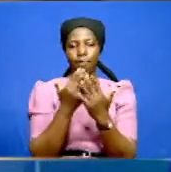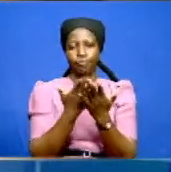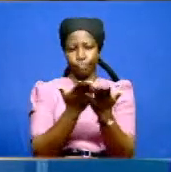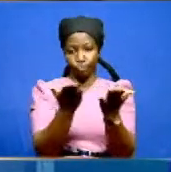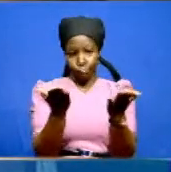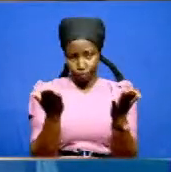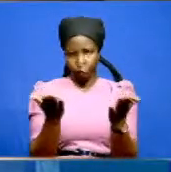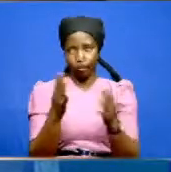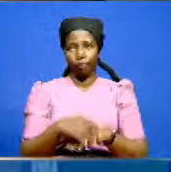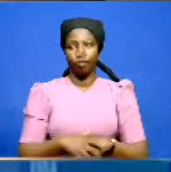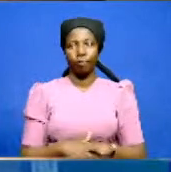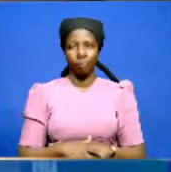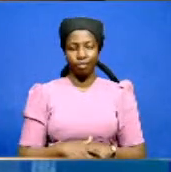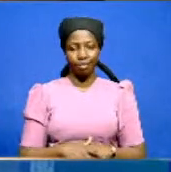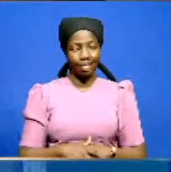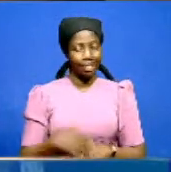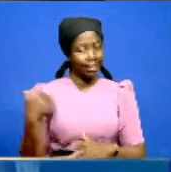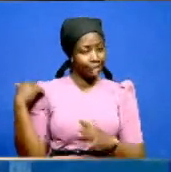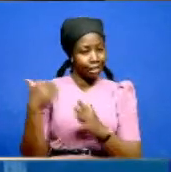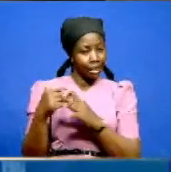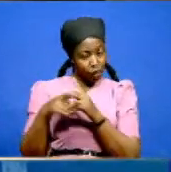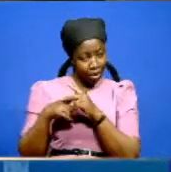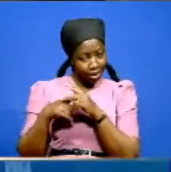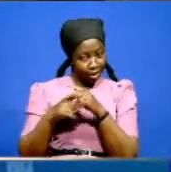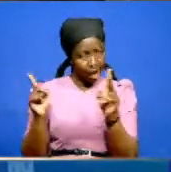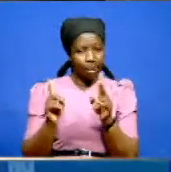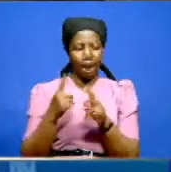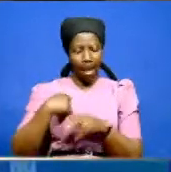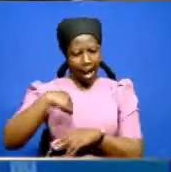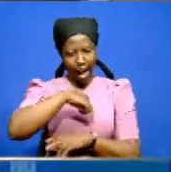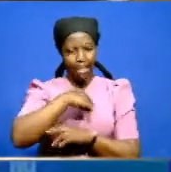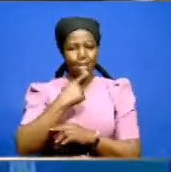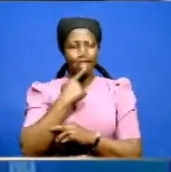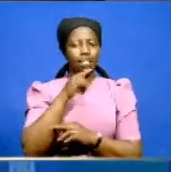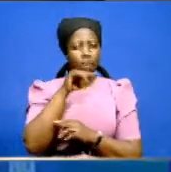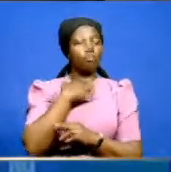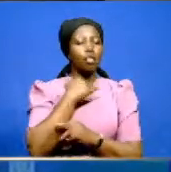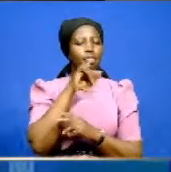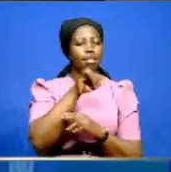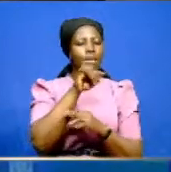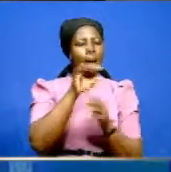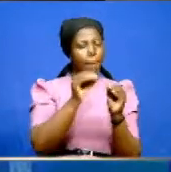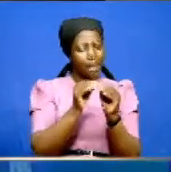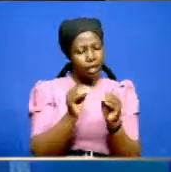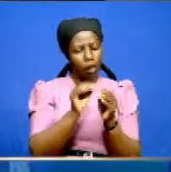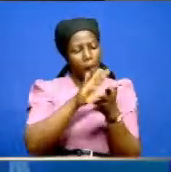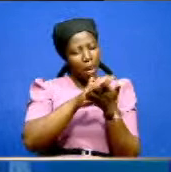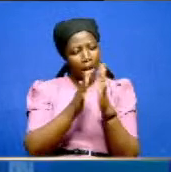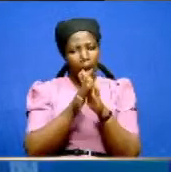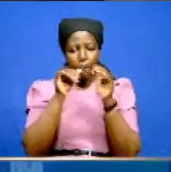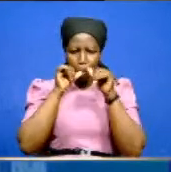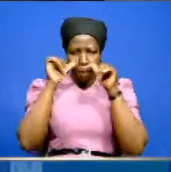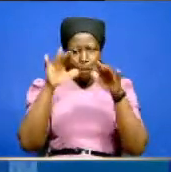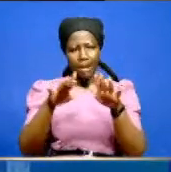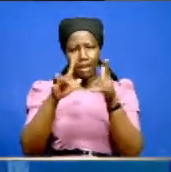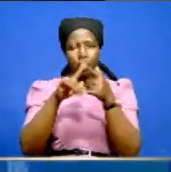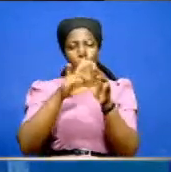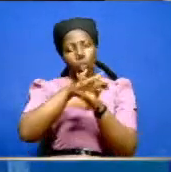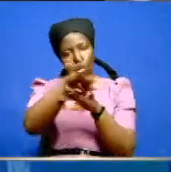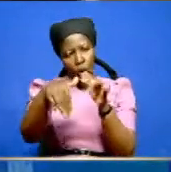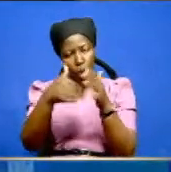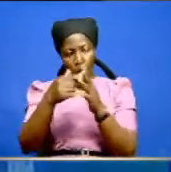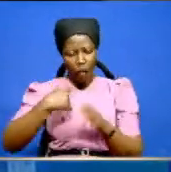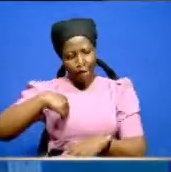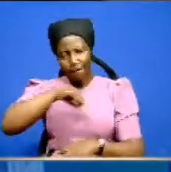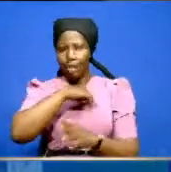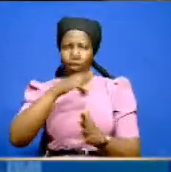Right from the beginning, we said we want this meeting to be a blessing to all of us. And